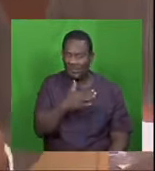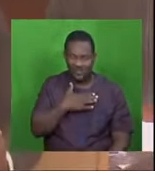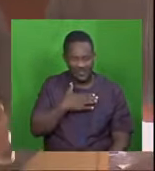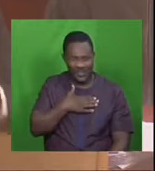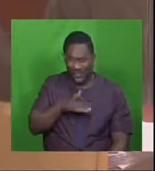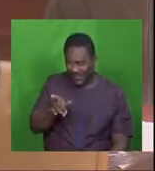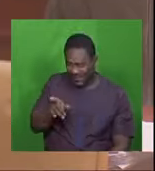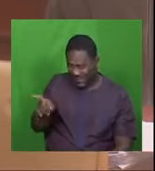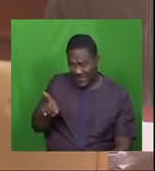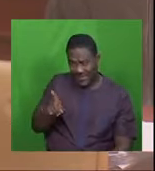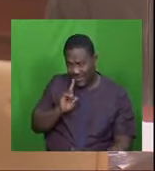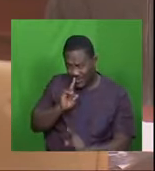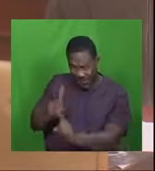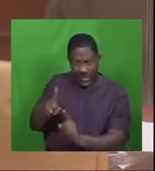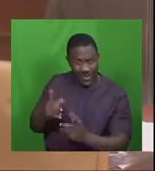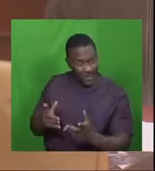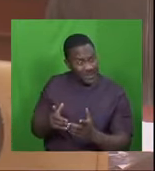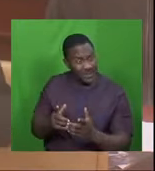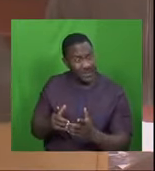Mr. Speaker,